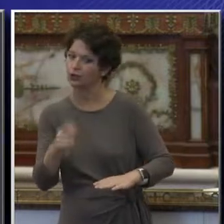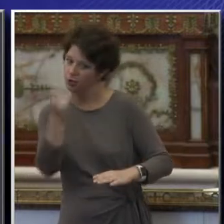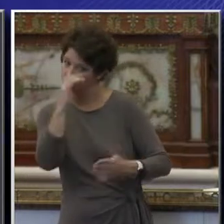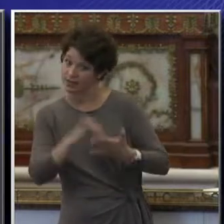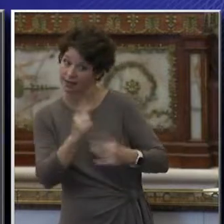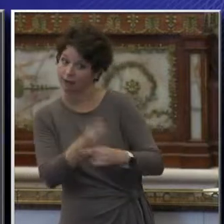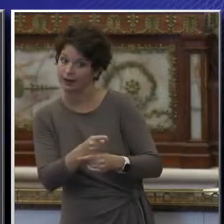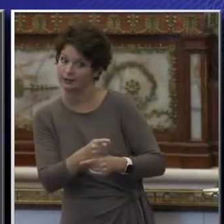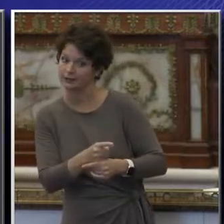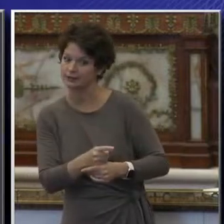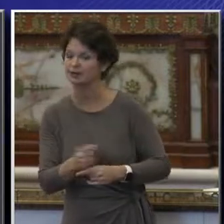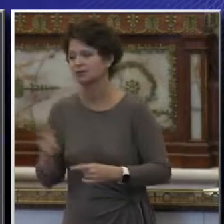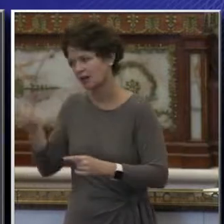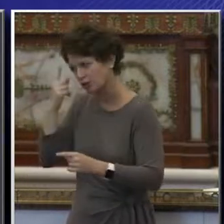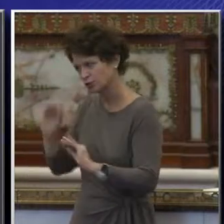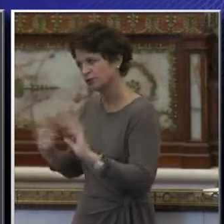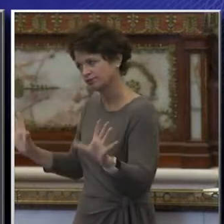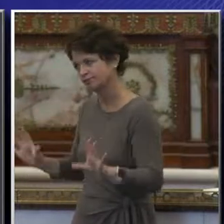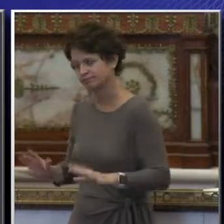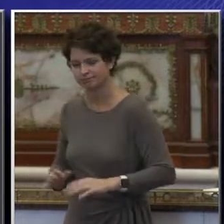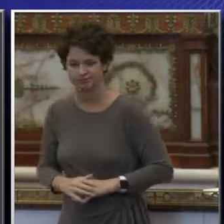that. Understood.